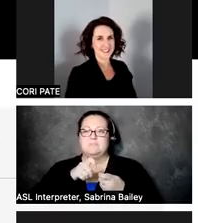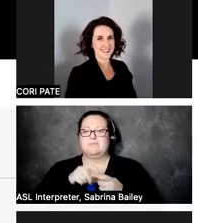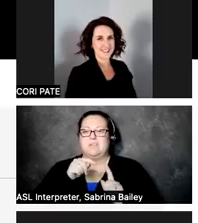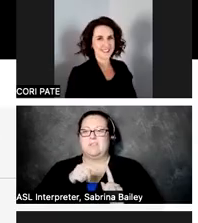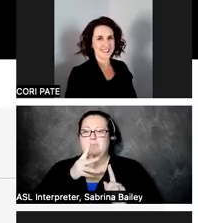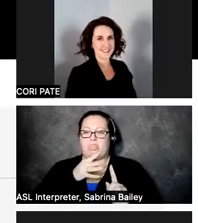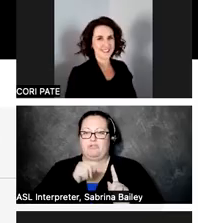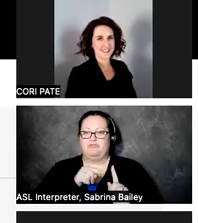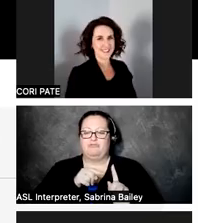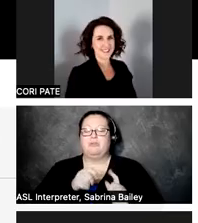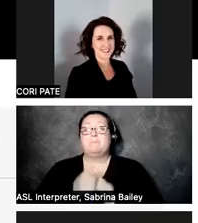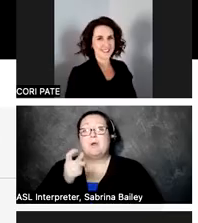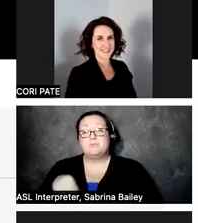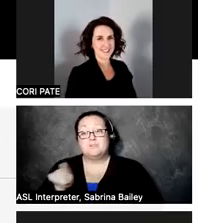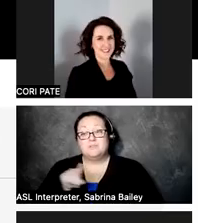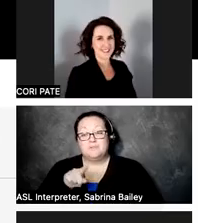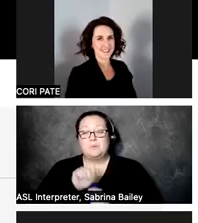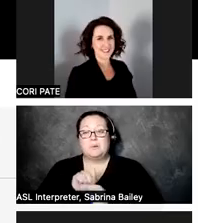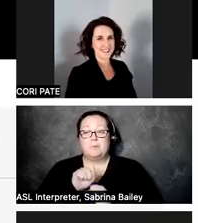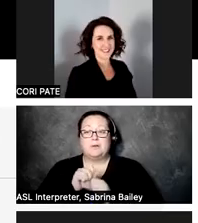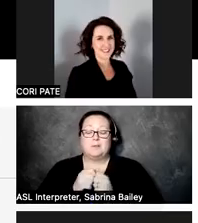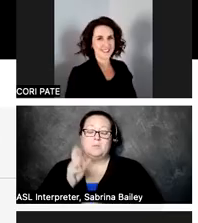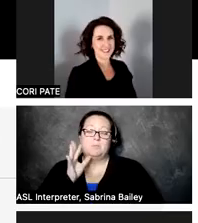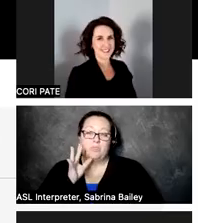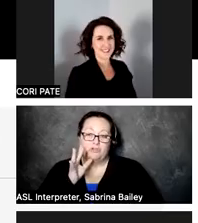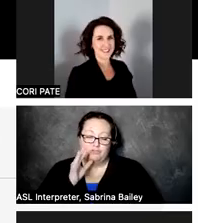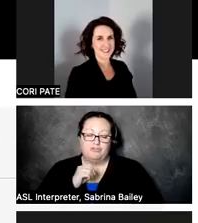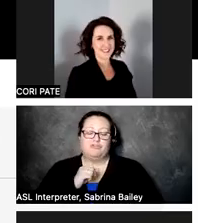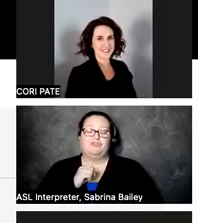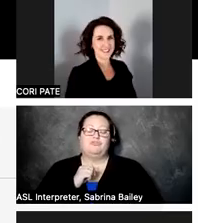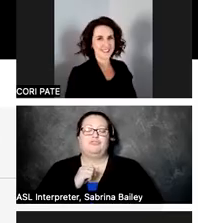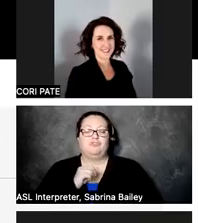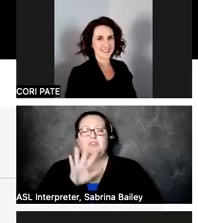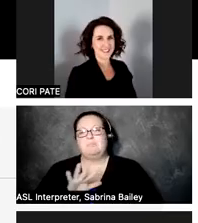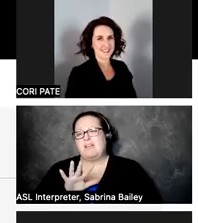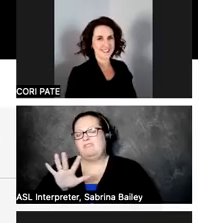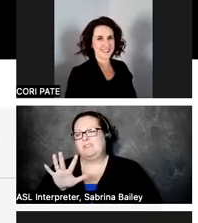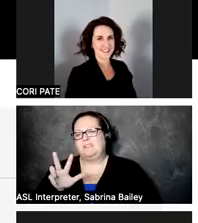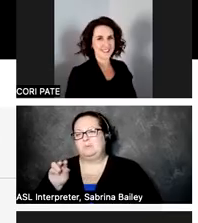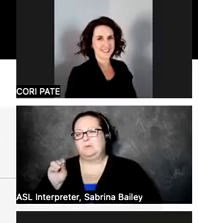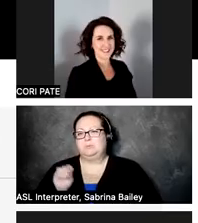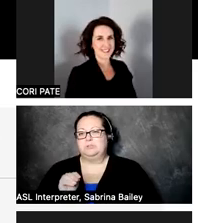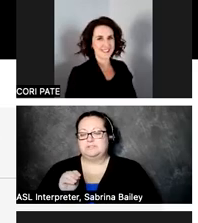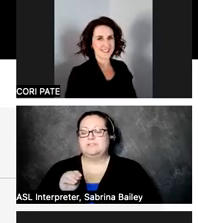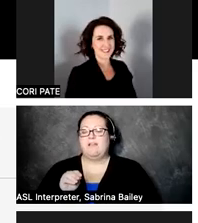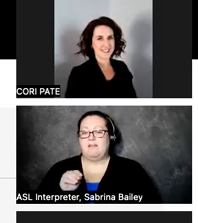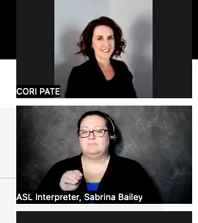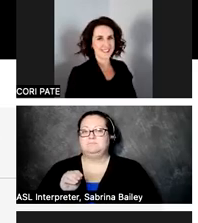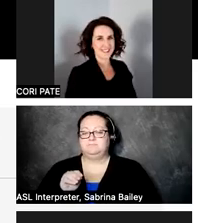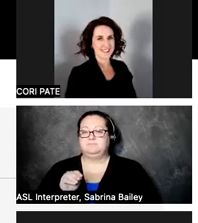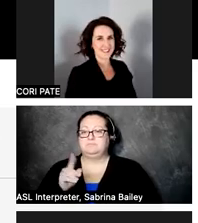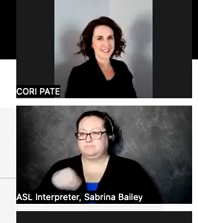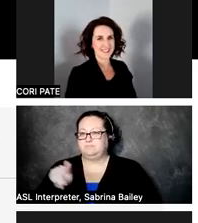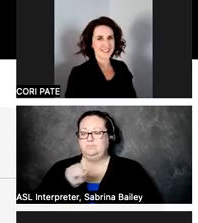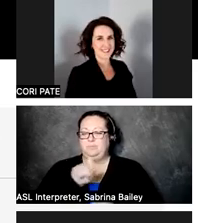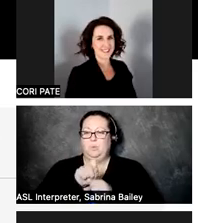most of you are working with mother, and about 53% of you